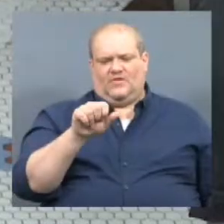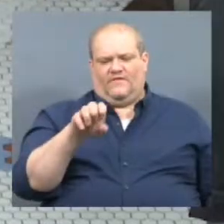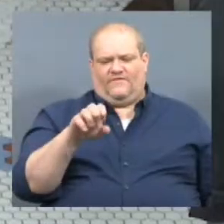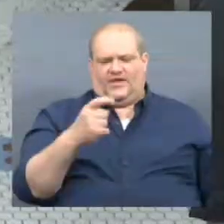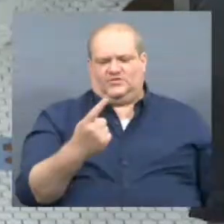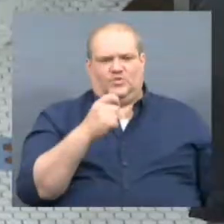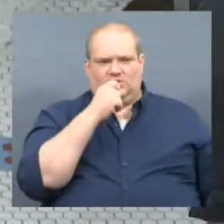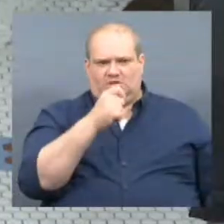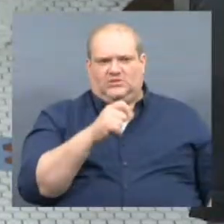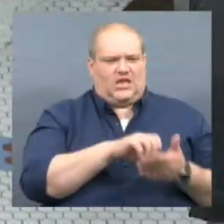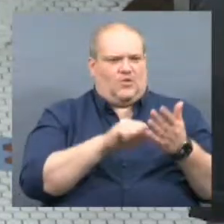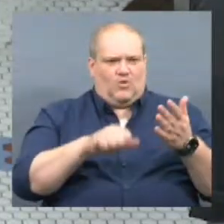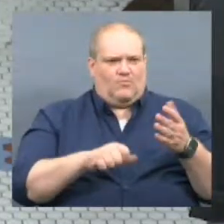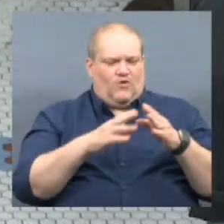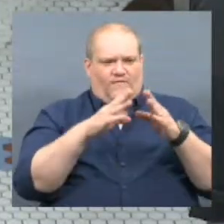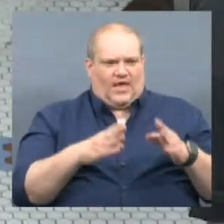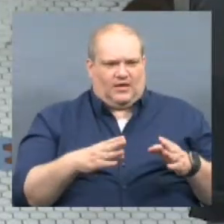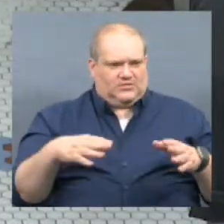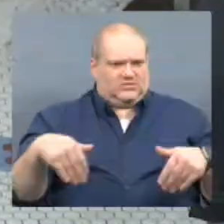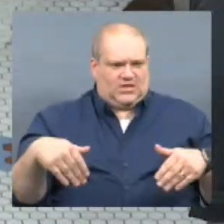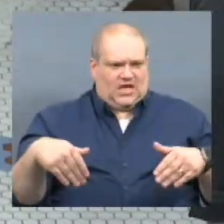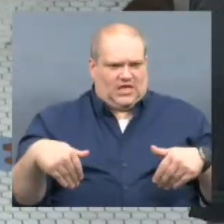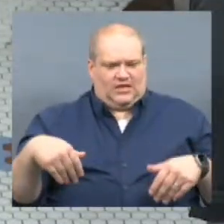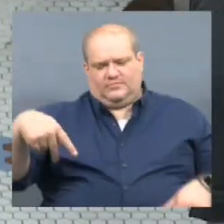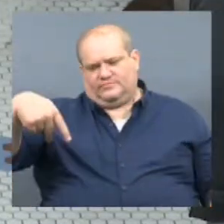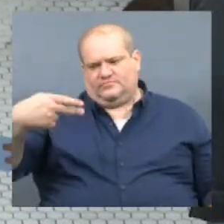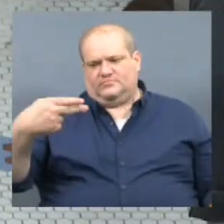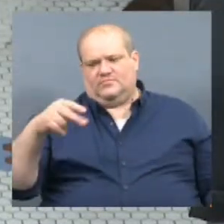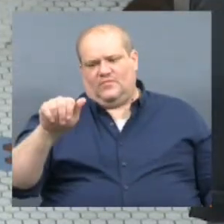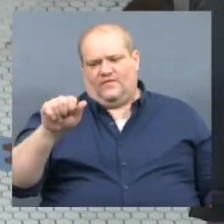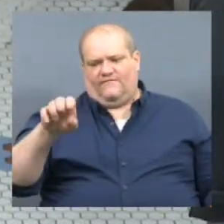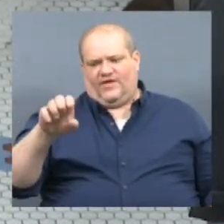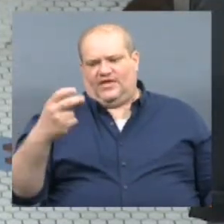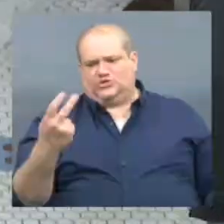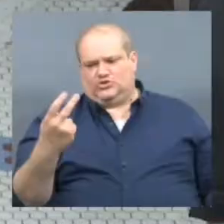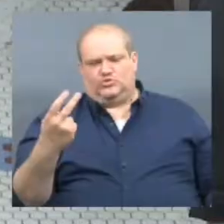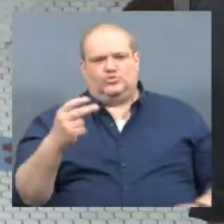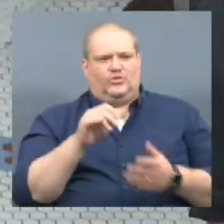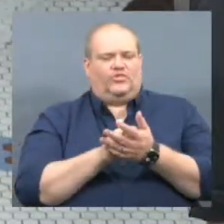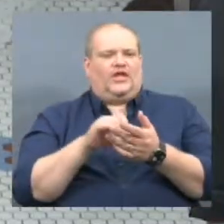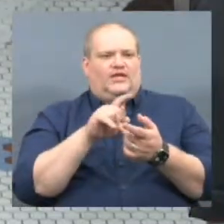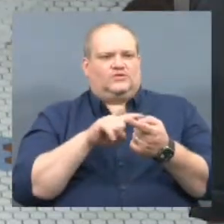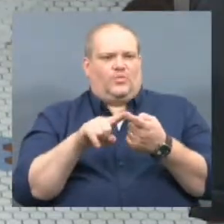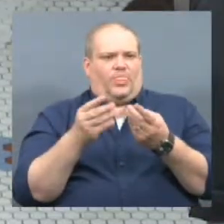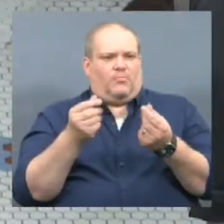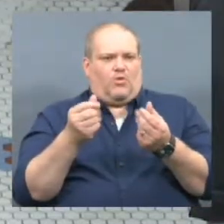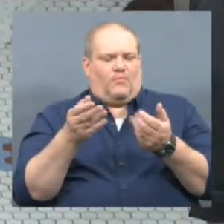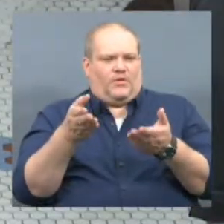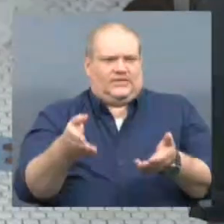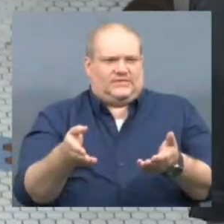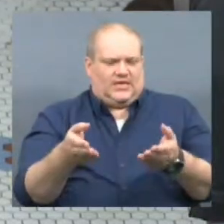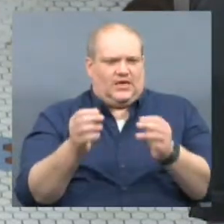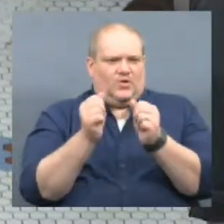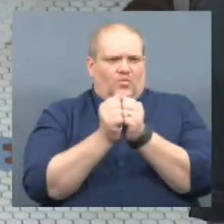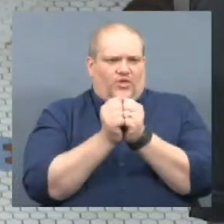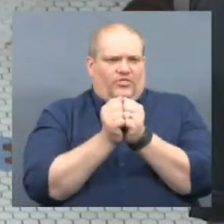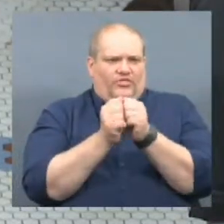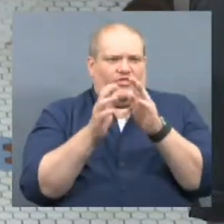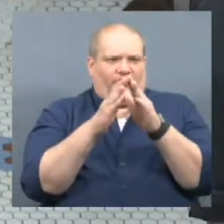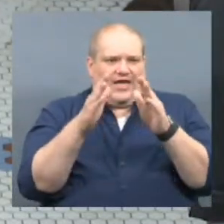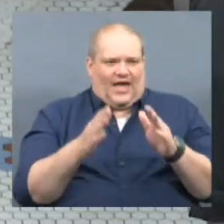remove that residence yet. Phase 2 is where the property is, where